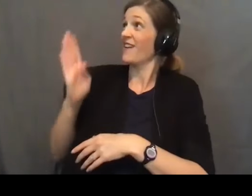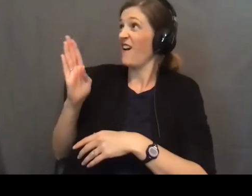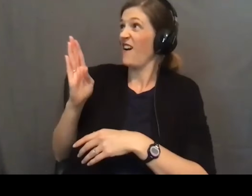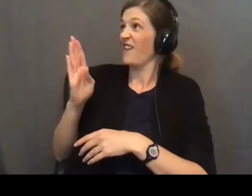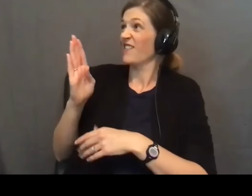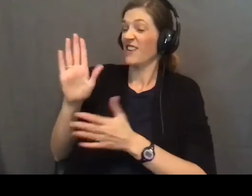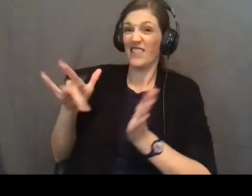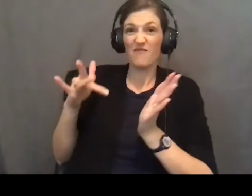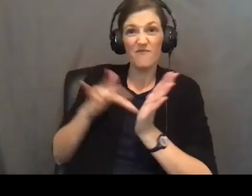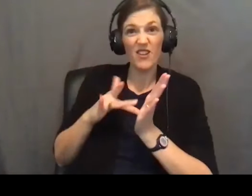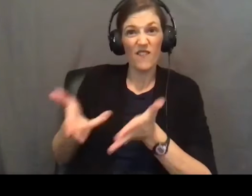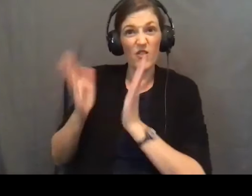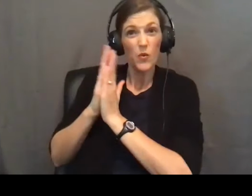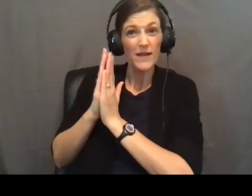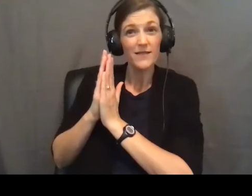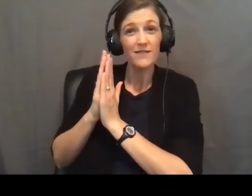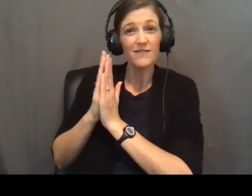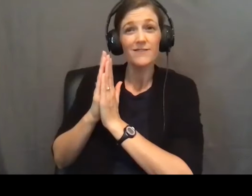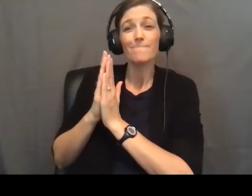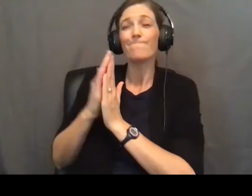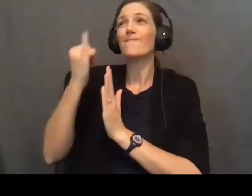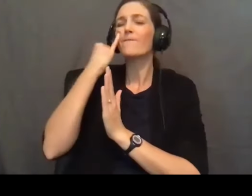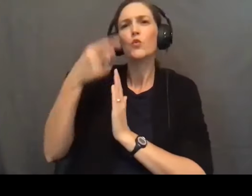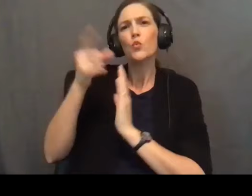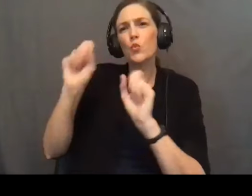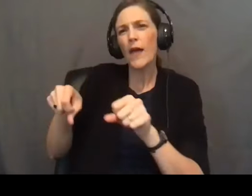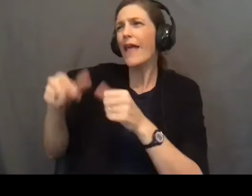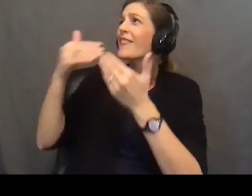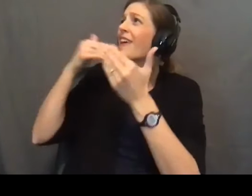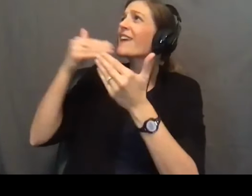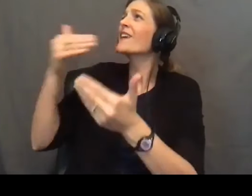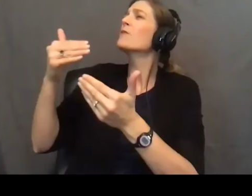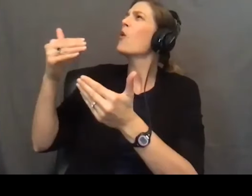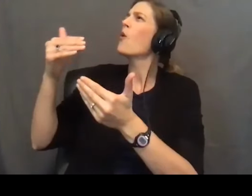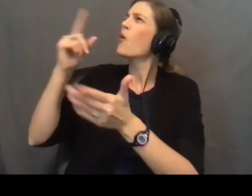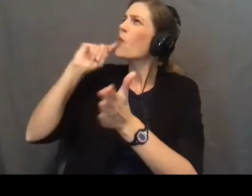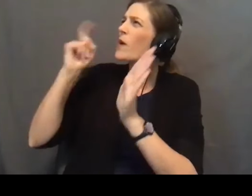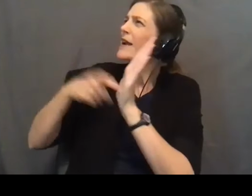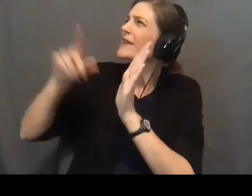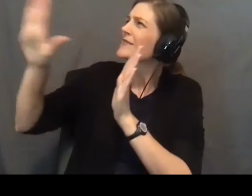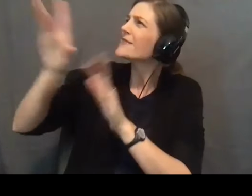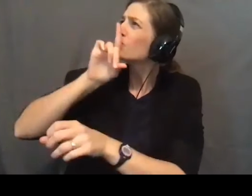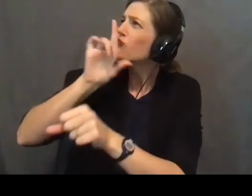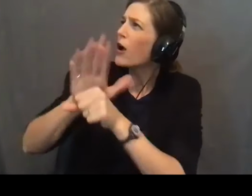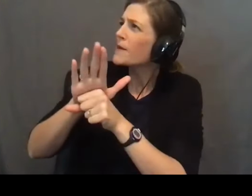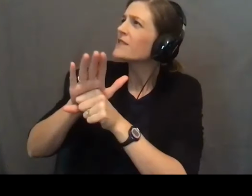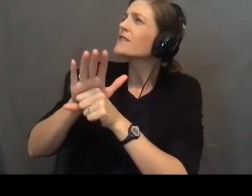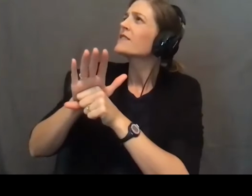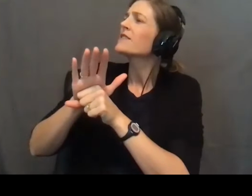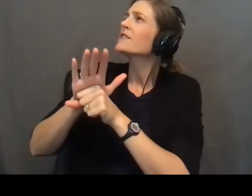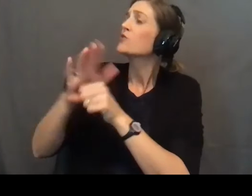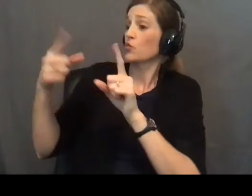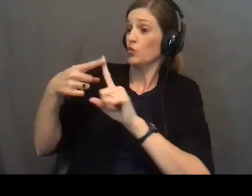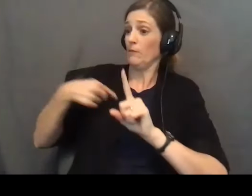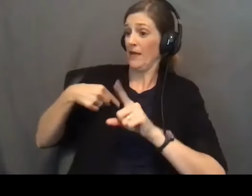midst of your requests, when you can get to the point of thanking him, because you've recognized what his promises are to you as a believer,